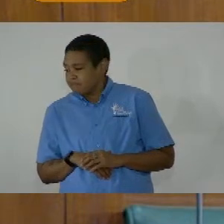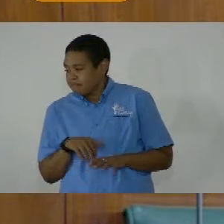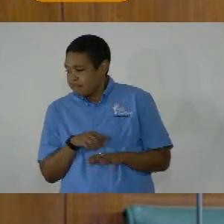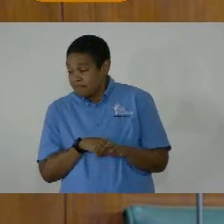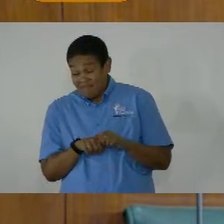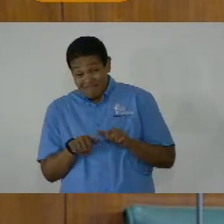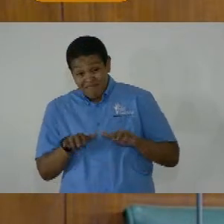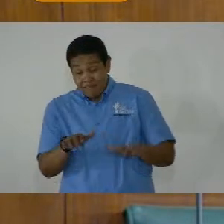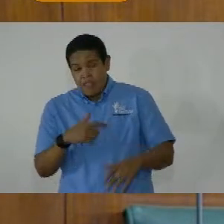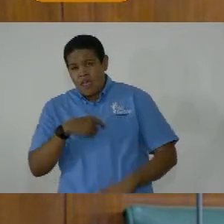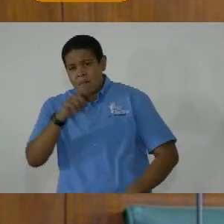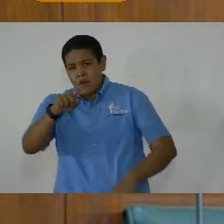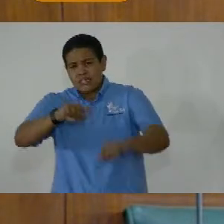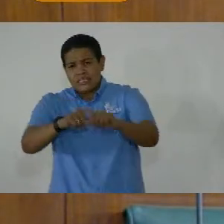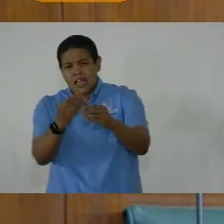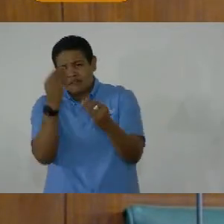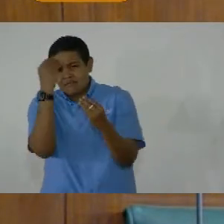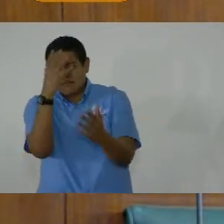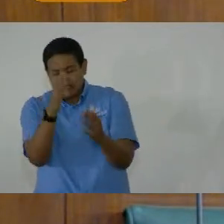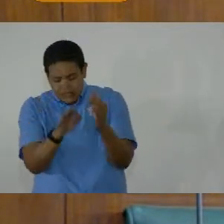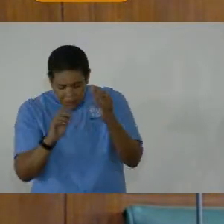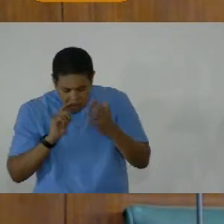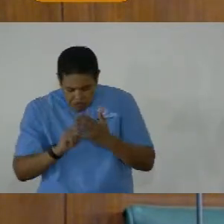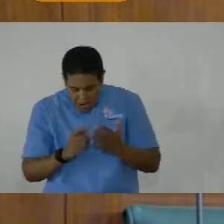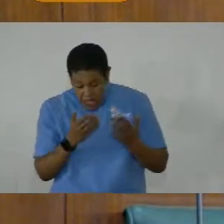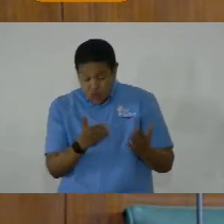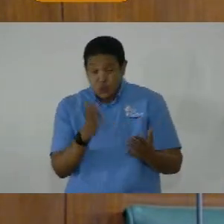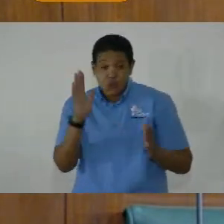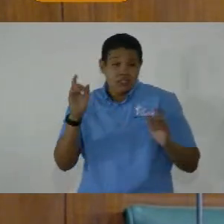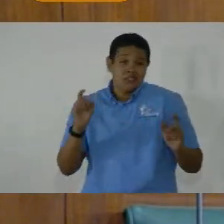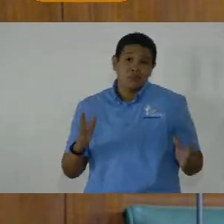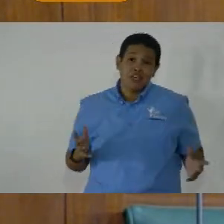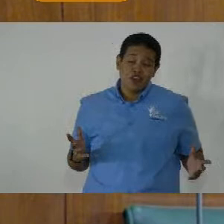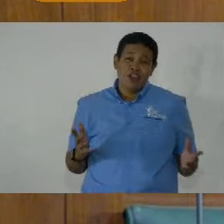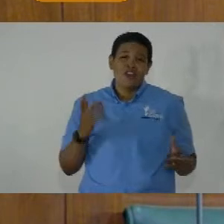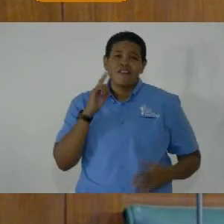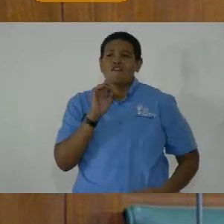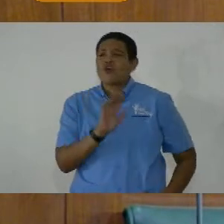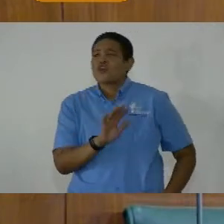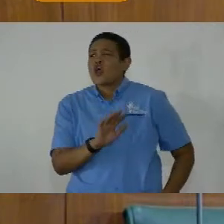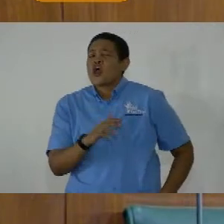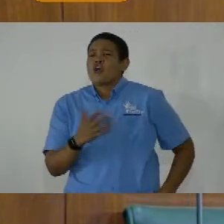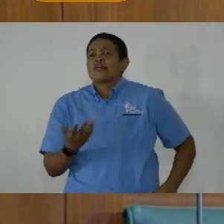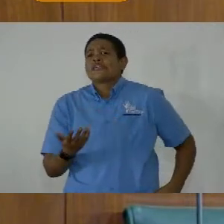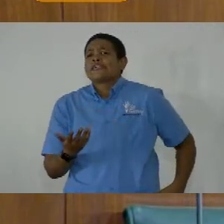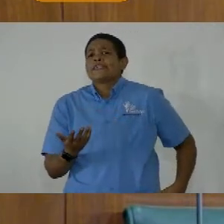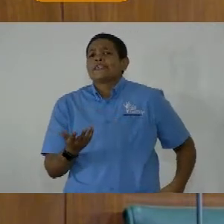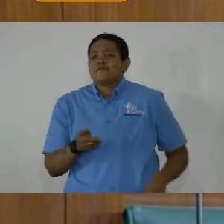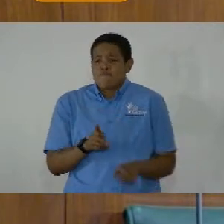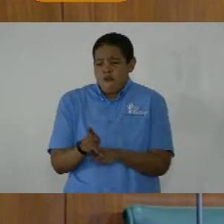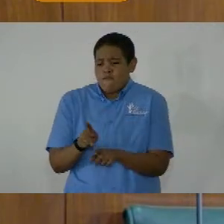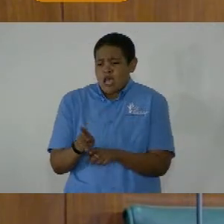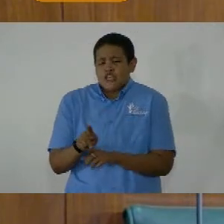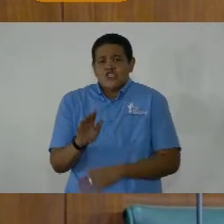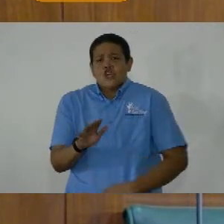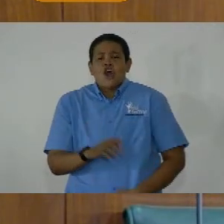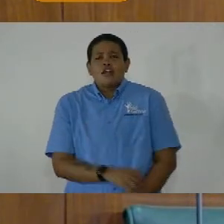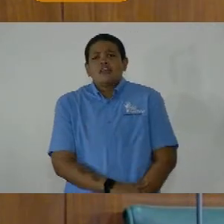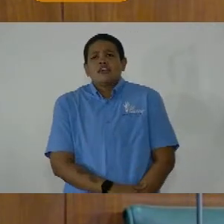I must begin, Madam Speaker, by recognizing you for your professionalism,